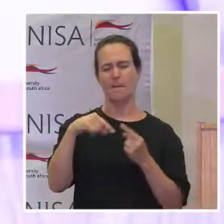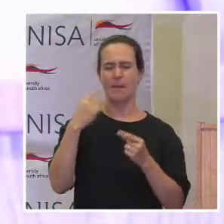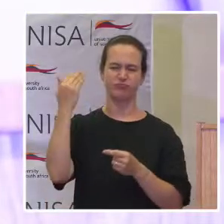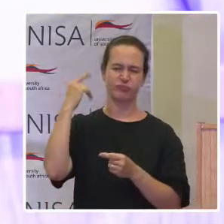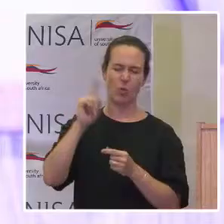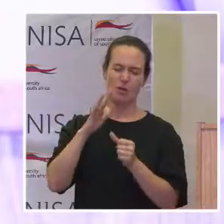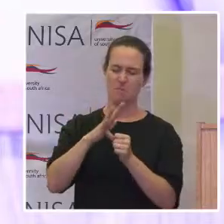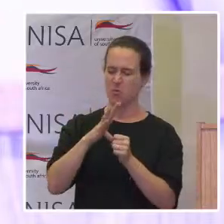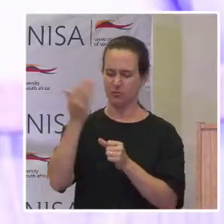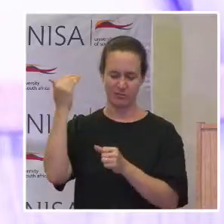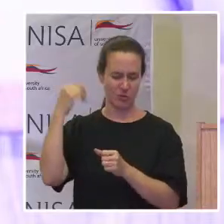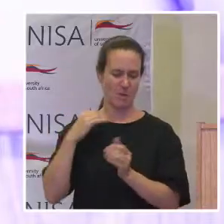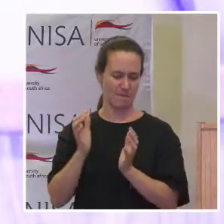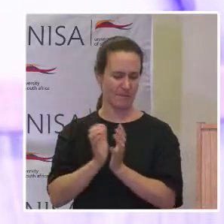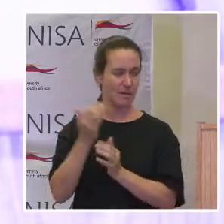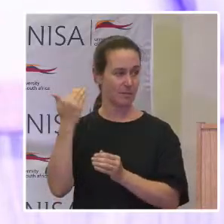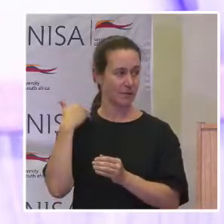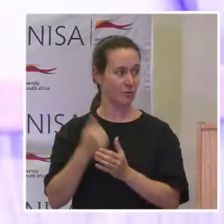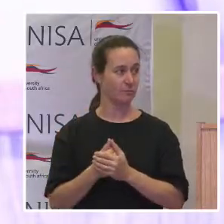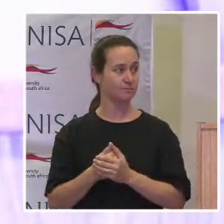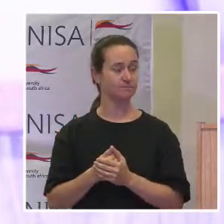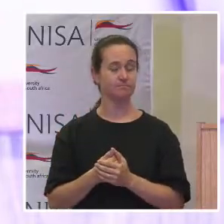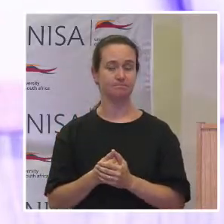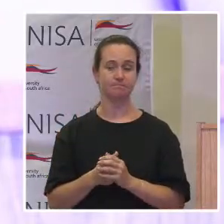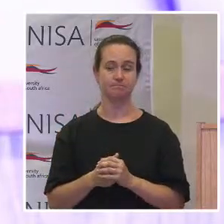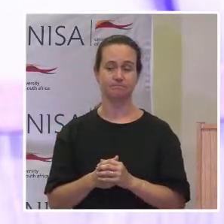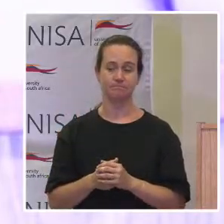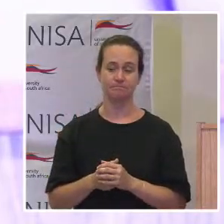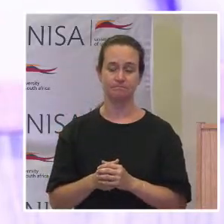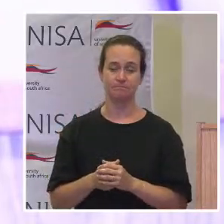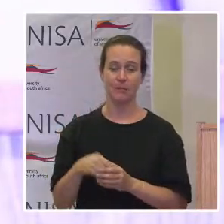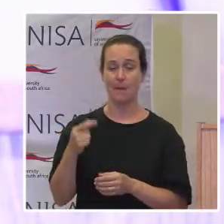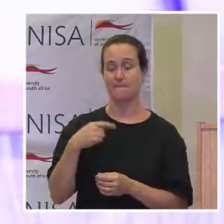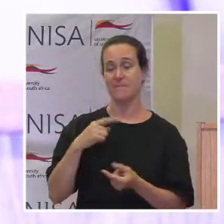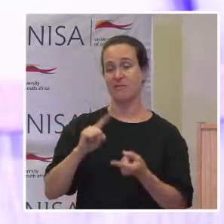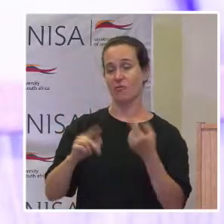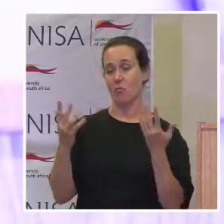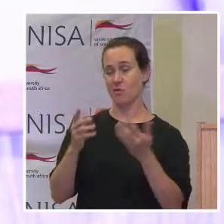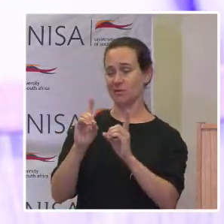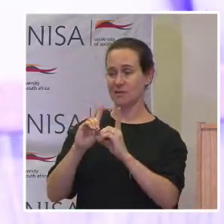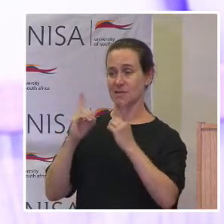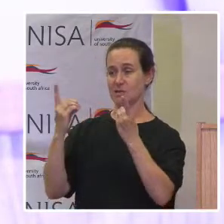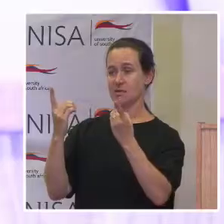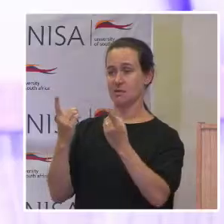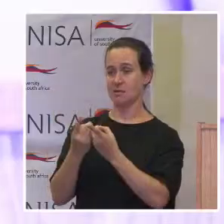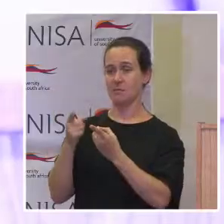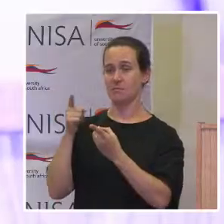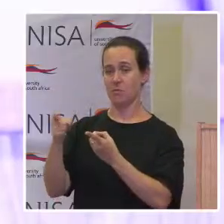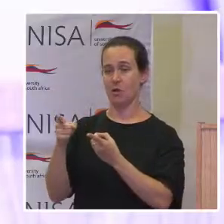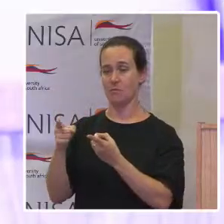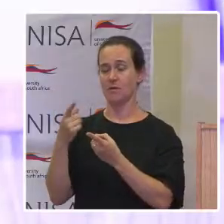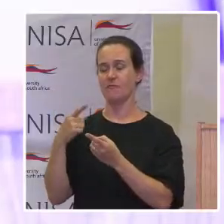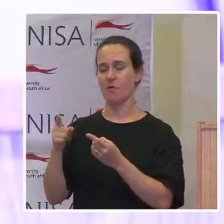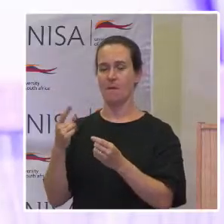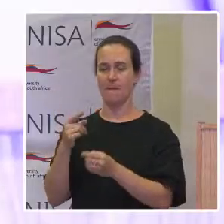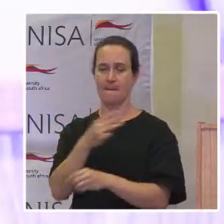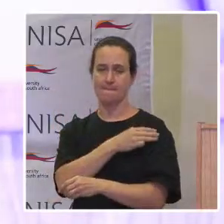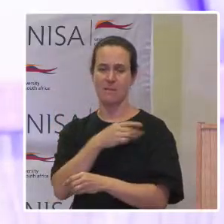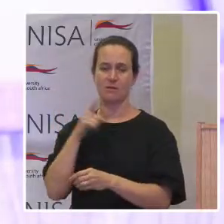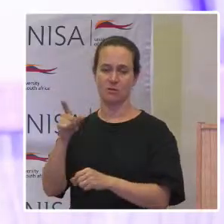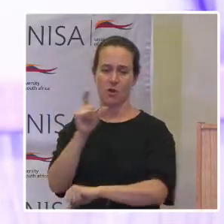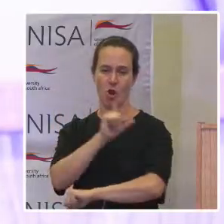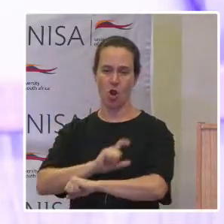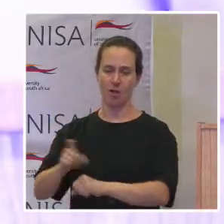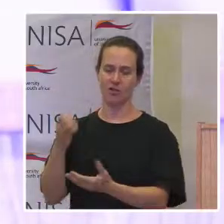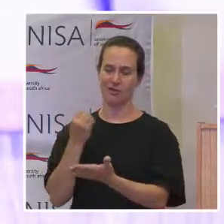it. Mrs. Khatebe, I'm from the Department of Applied Management in the College of